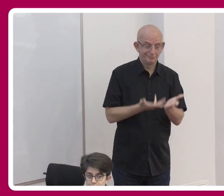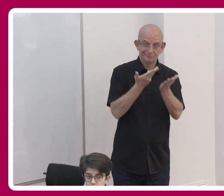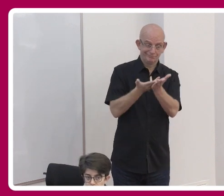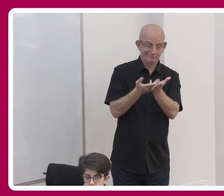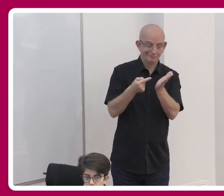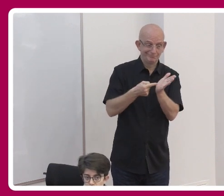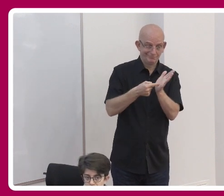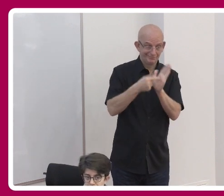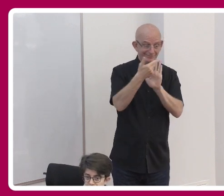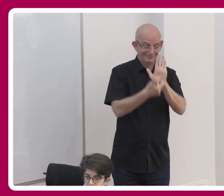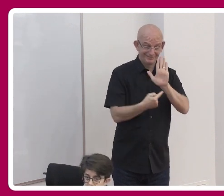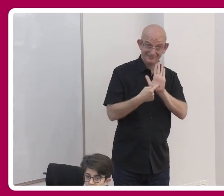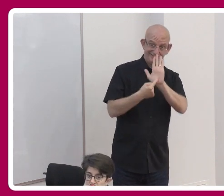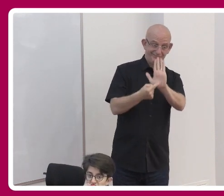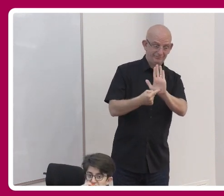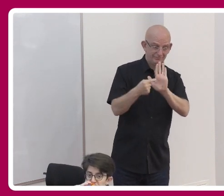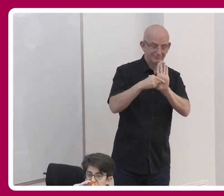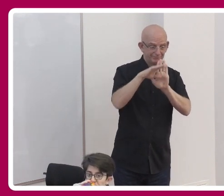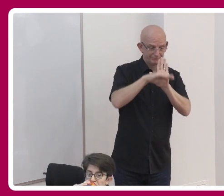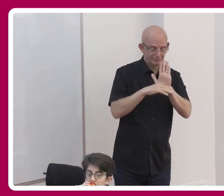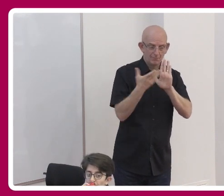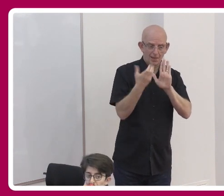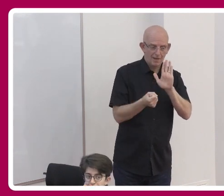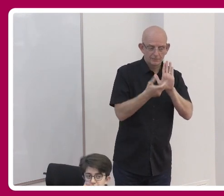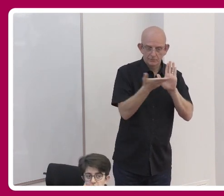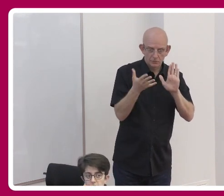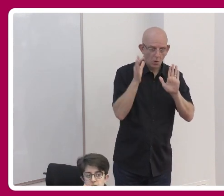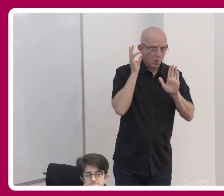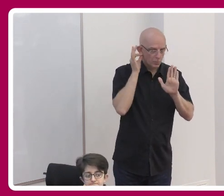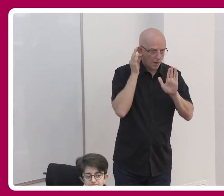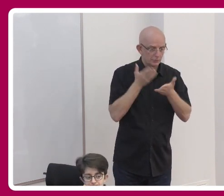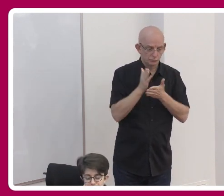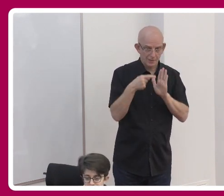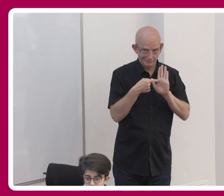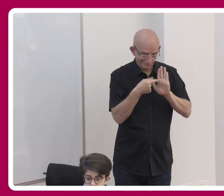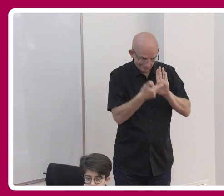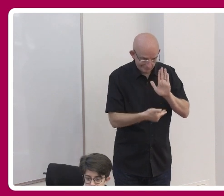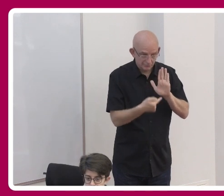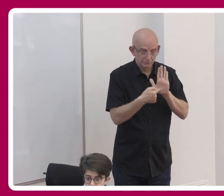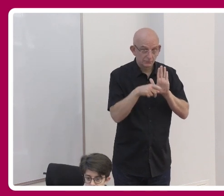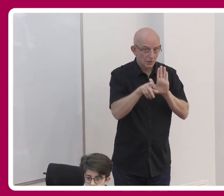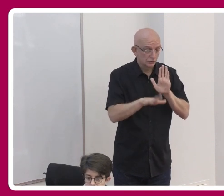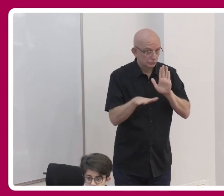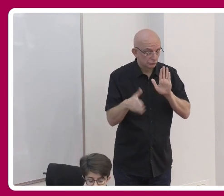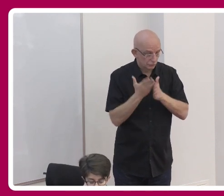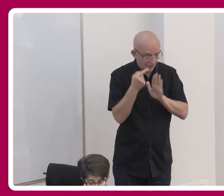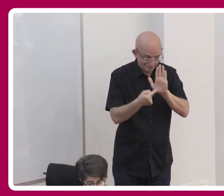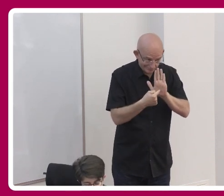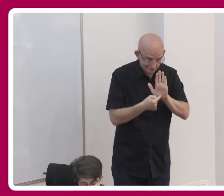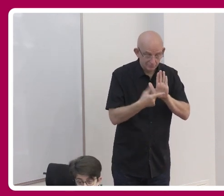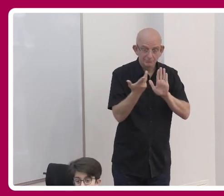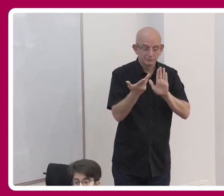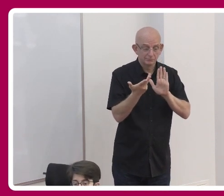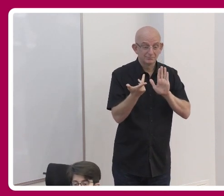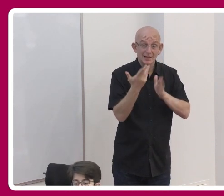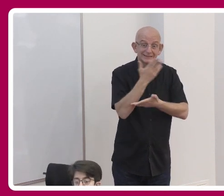so when it comes to a disability rights angle, we will put in, and we have put in the case of Indonesia, the issue